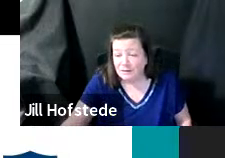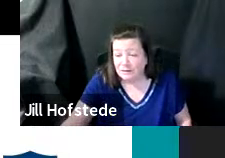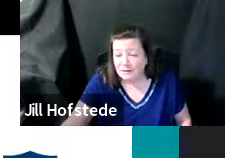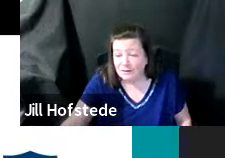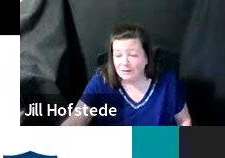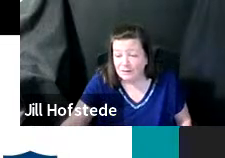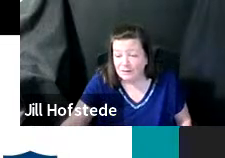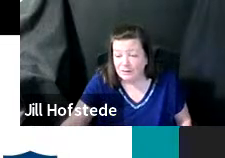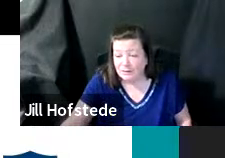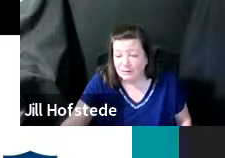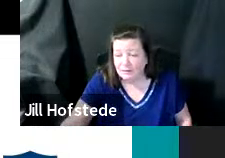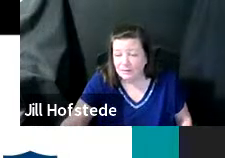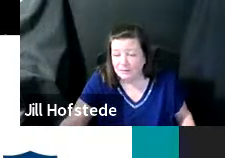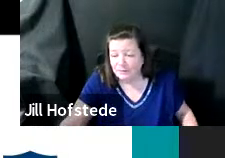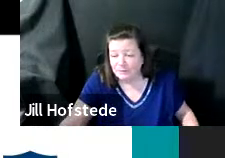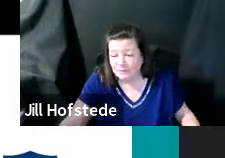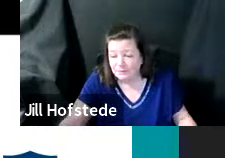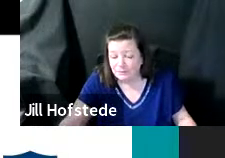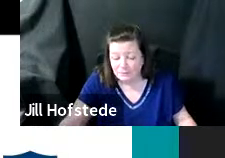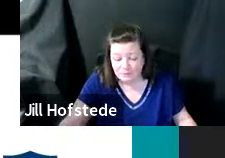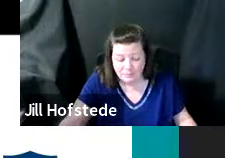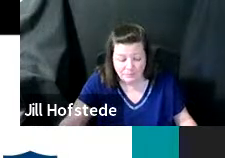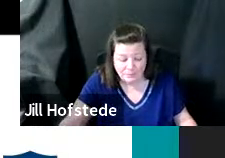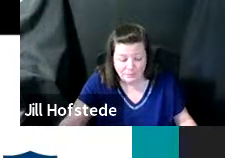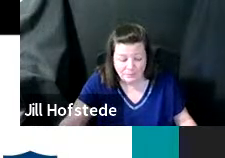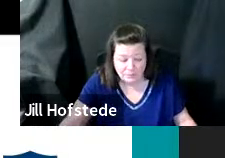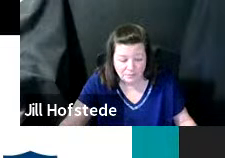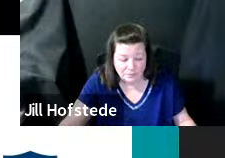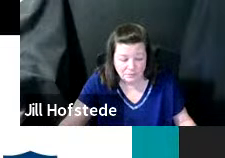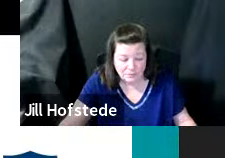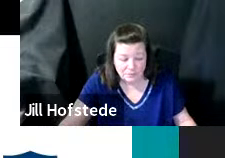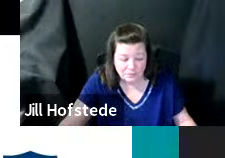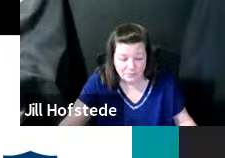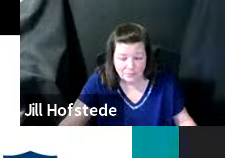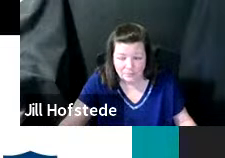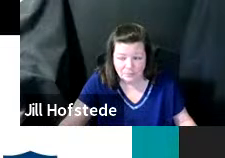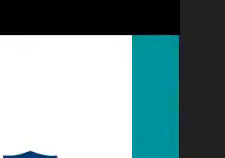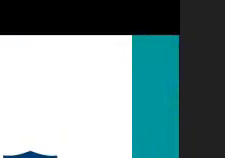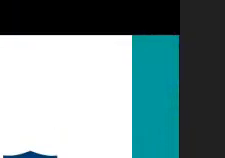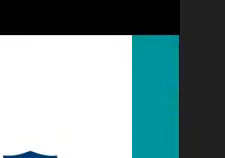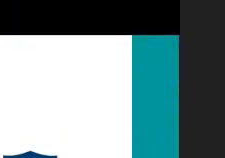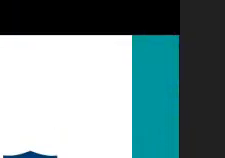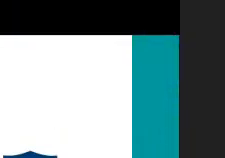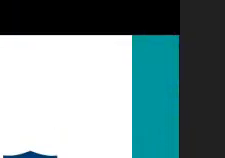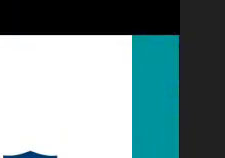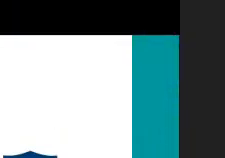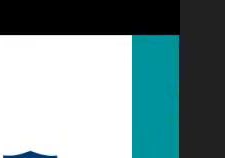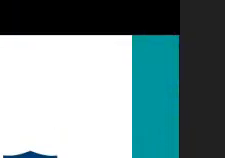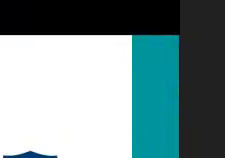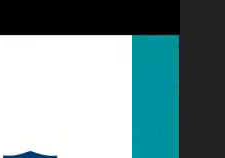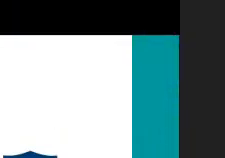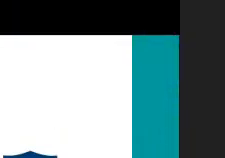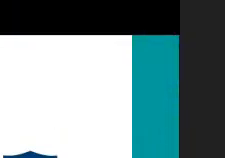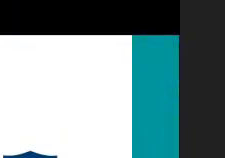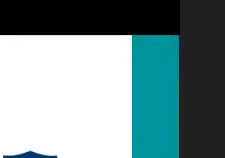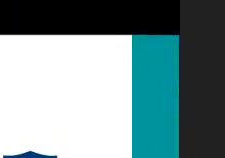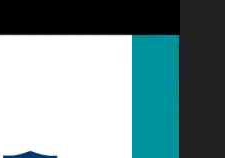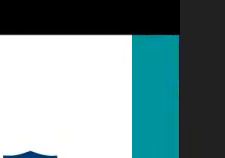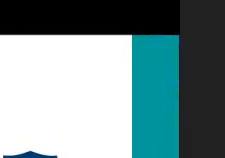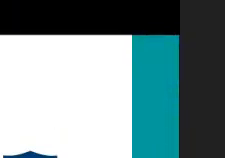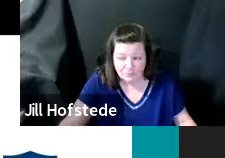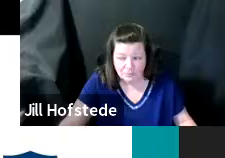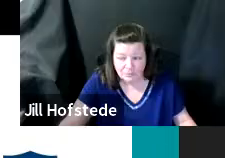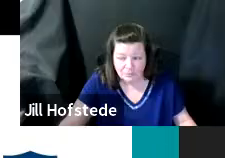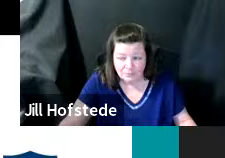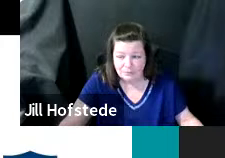historically underserved communities who have typically experienced transportation barriers. The next objective is to integrate equity